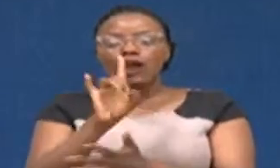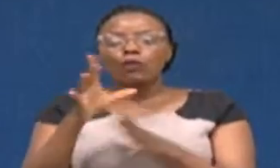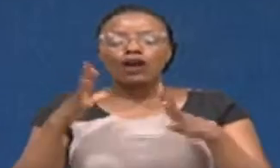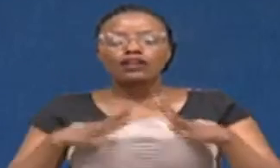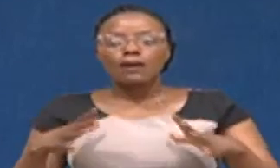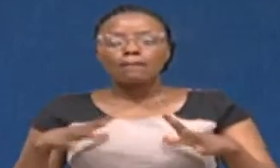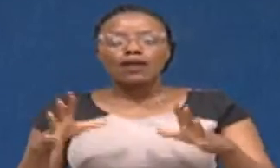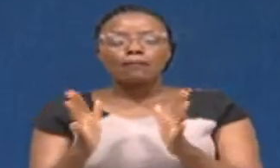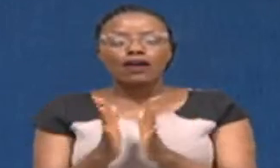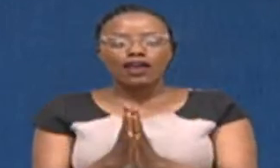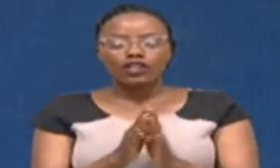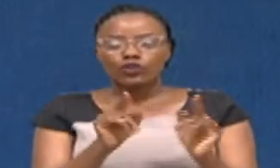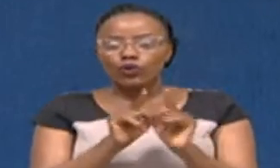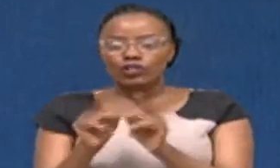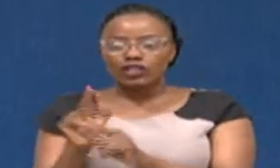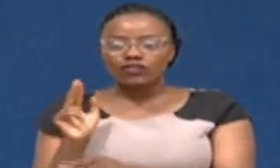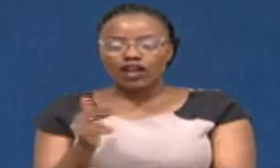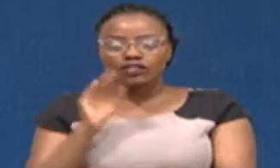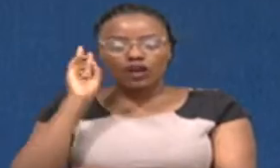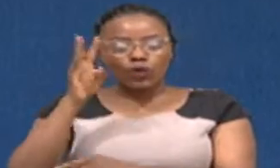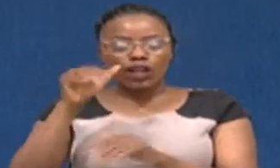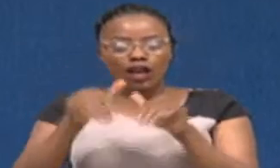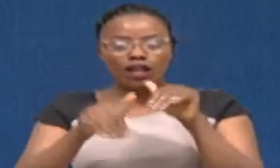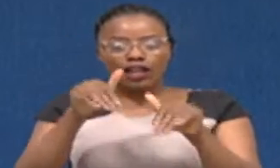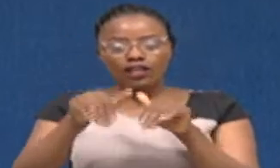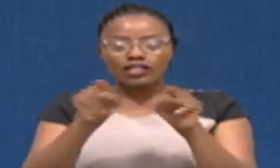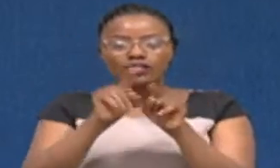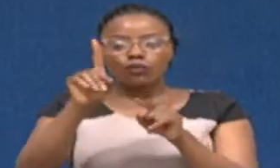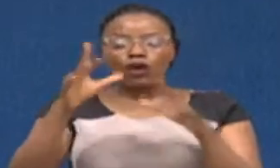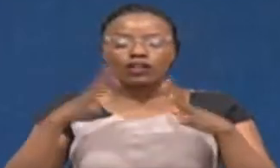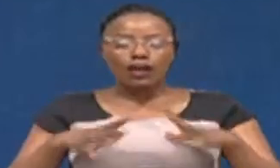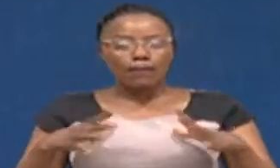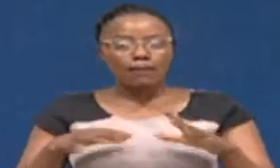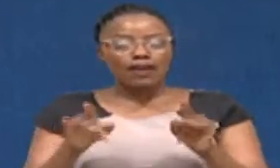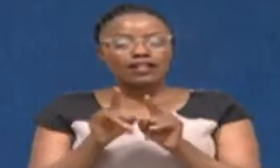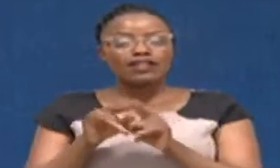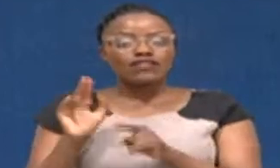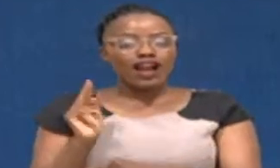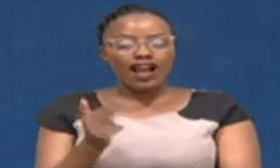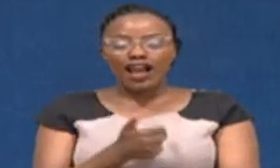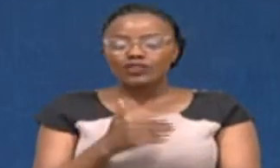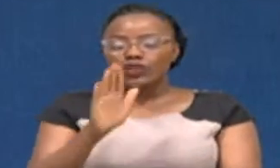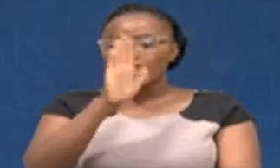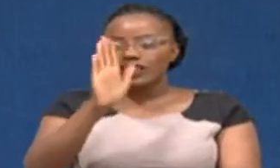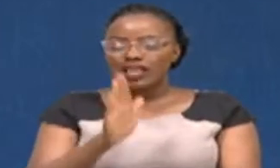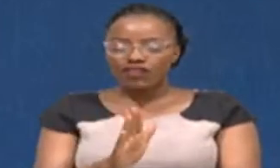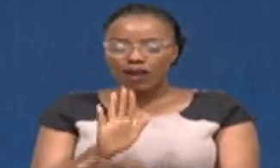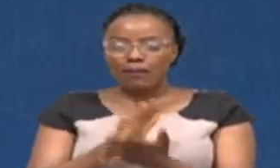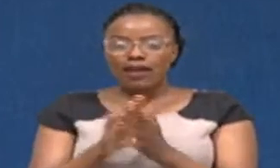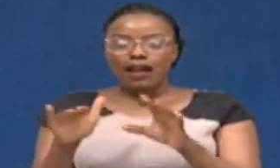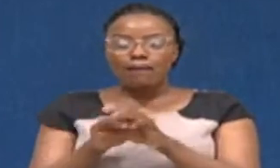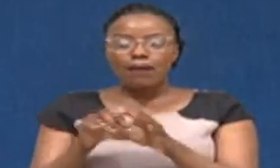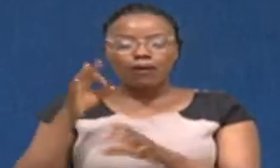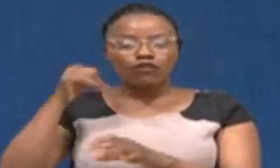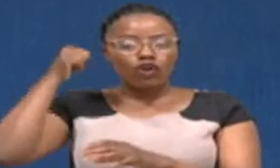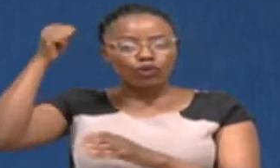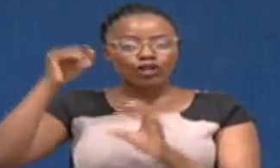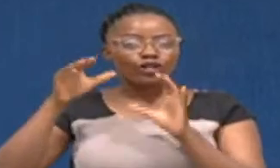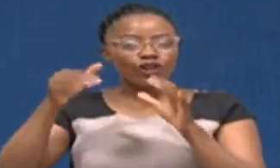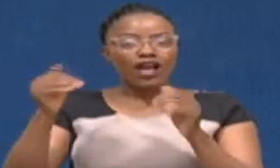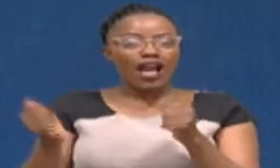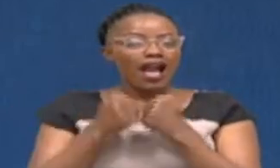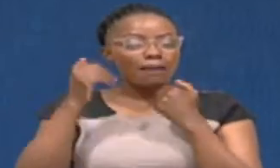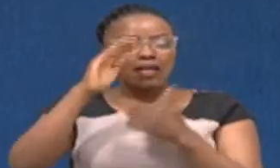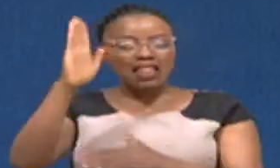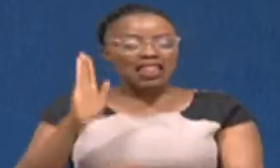that we are now going to an election as one people. Yeah. Of course, we shall never be members of one political party. It will never